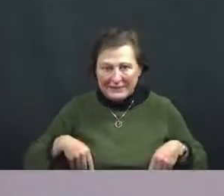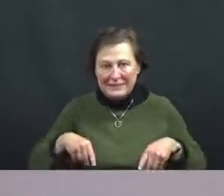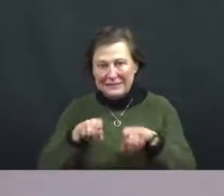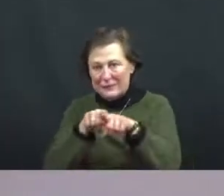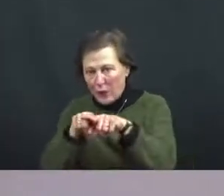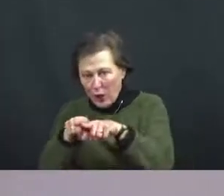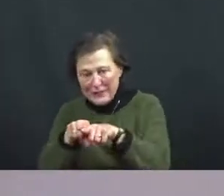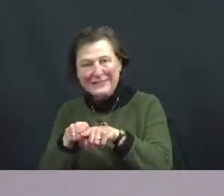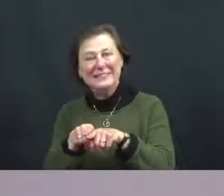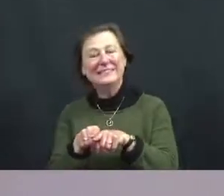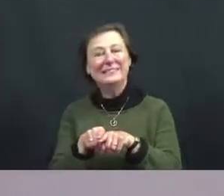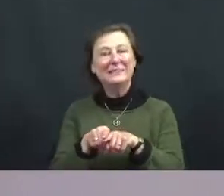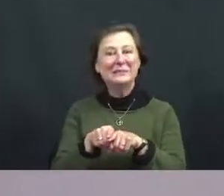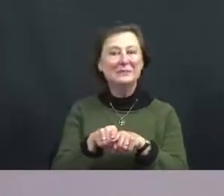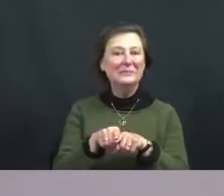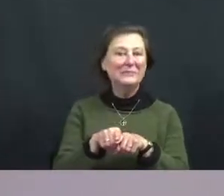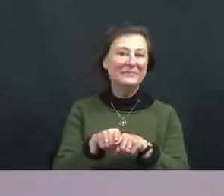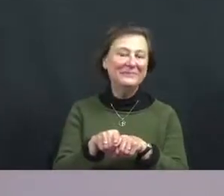socks,